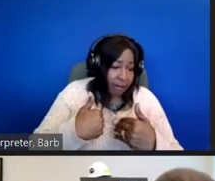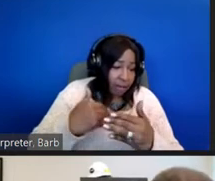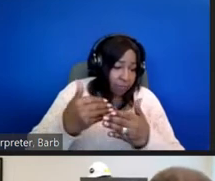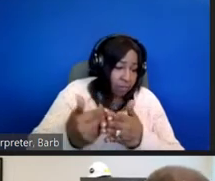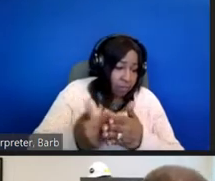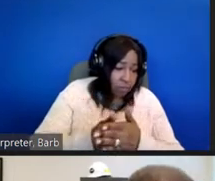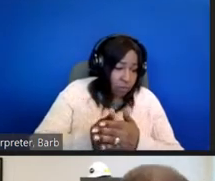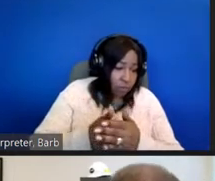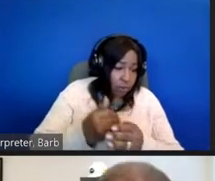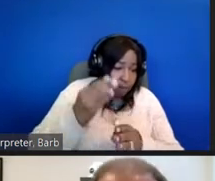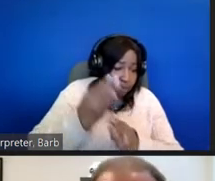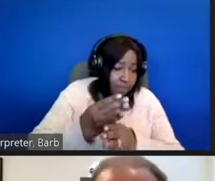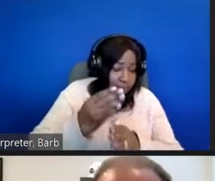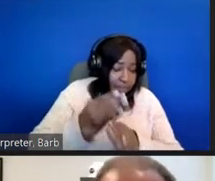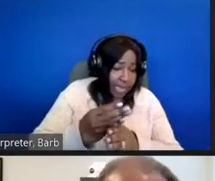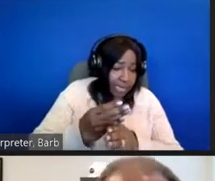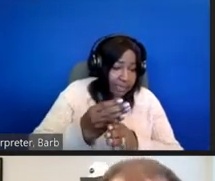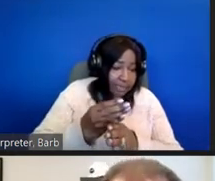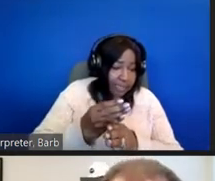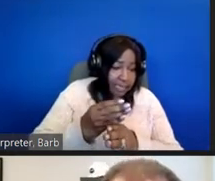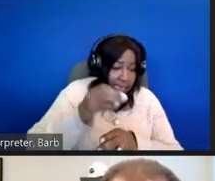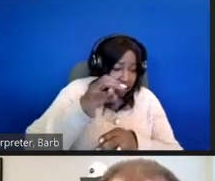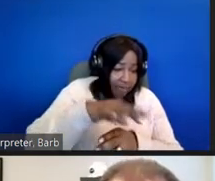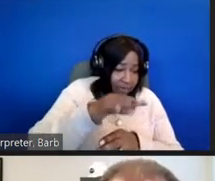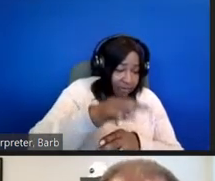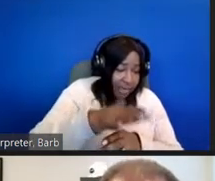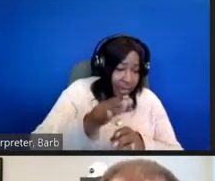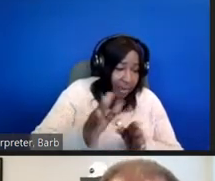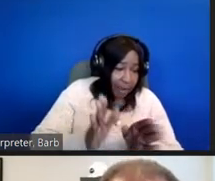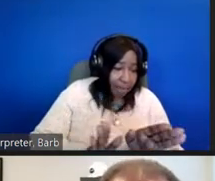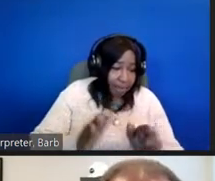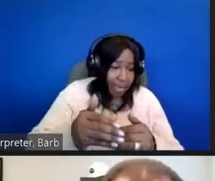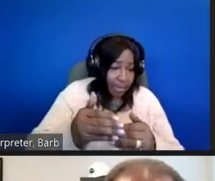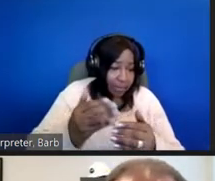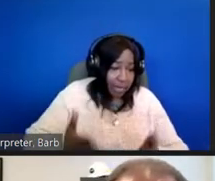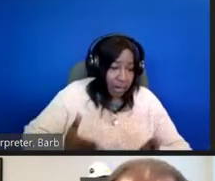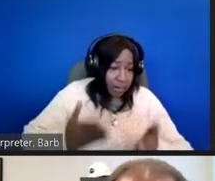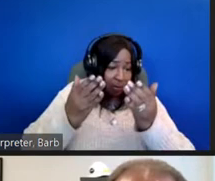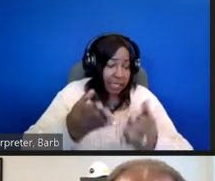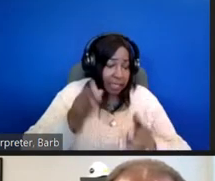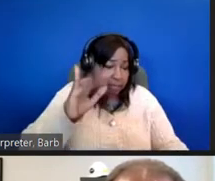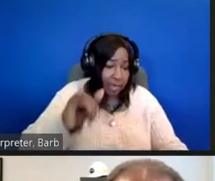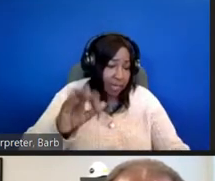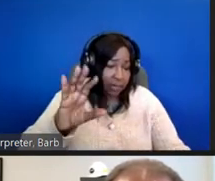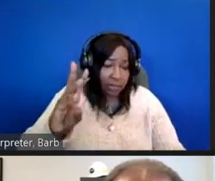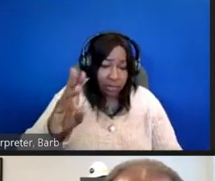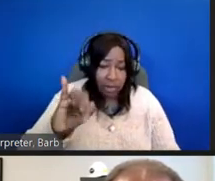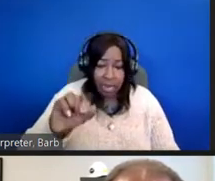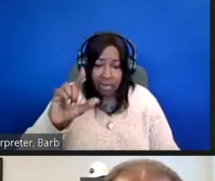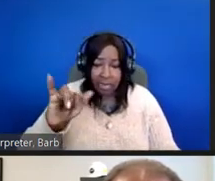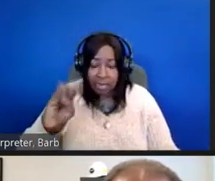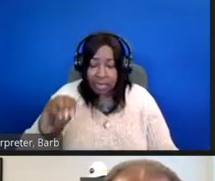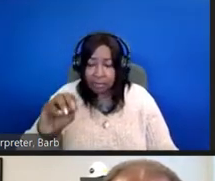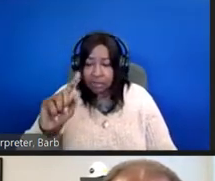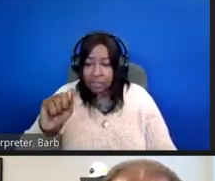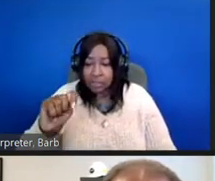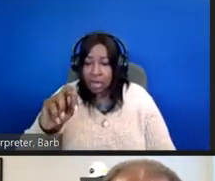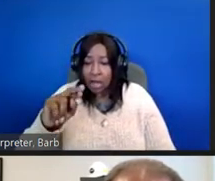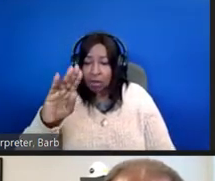box, which is going to be presented by William Trumbull, General Manager of Fares Systems